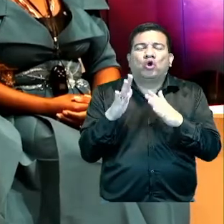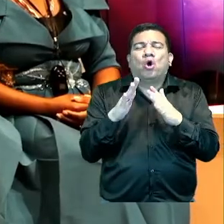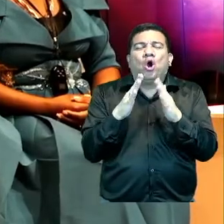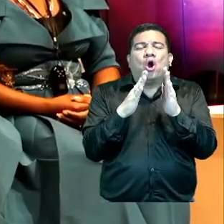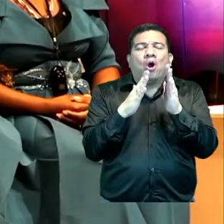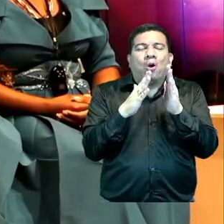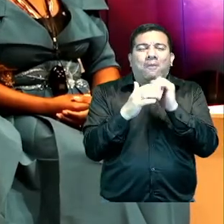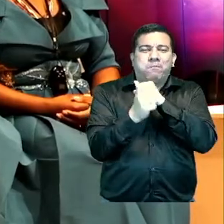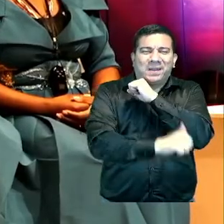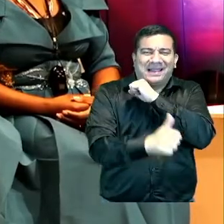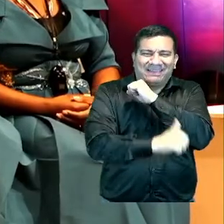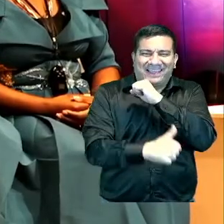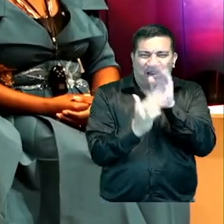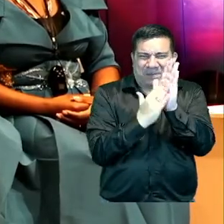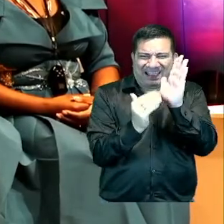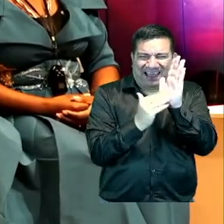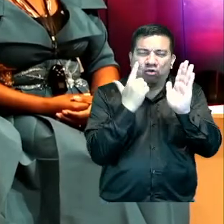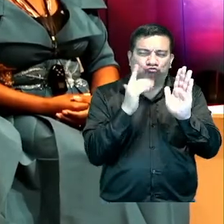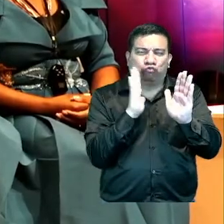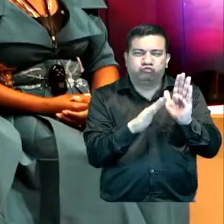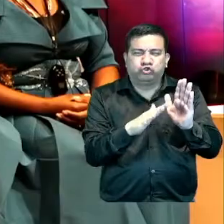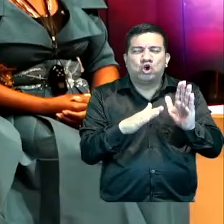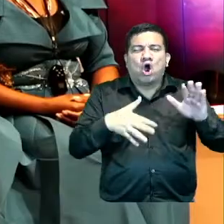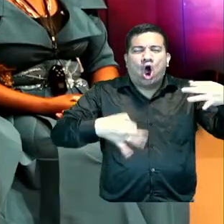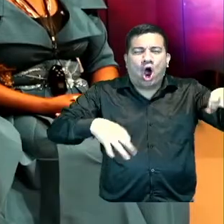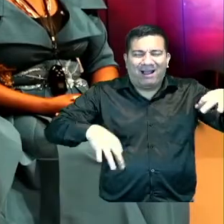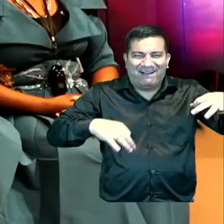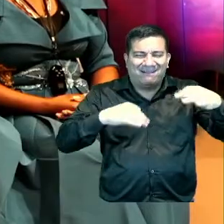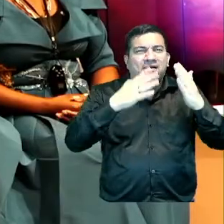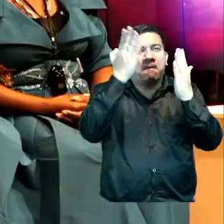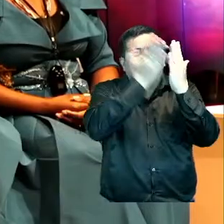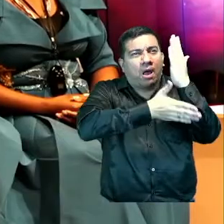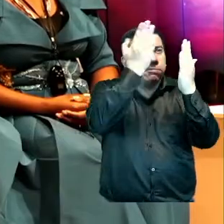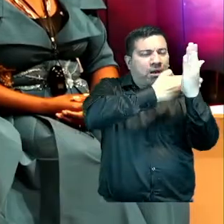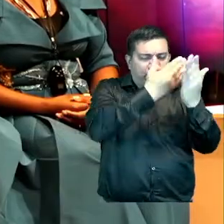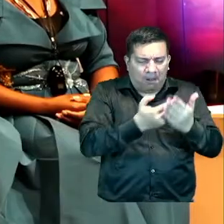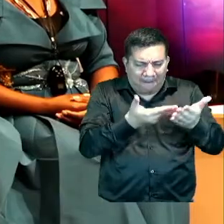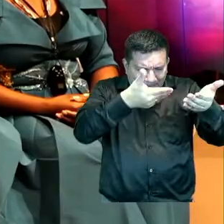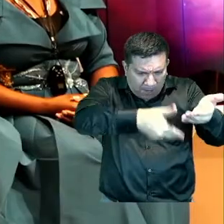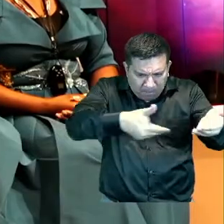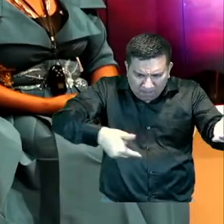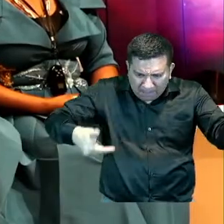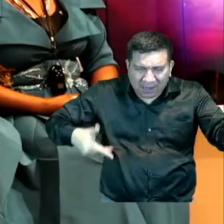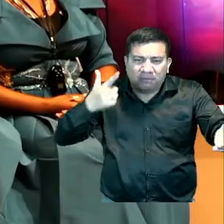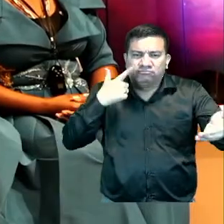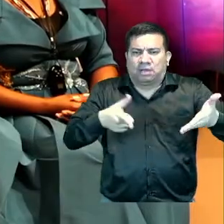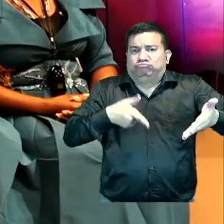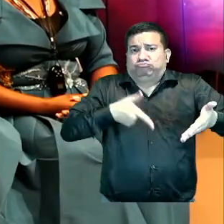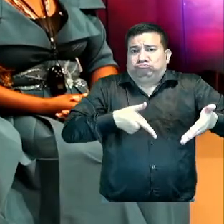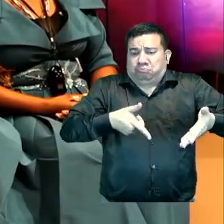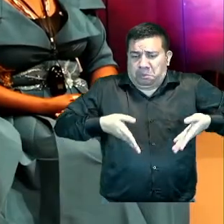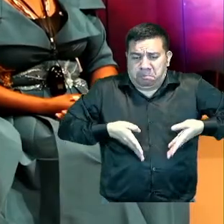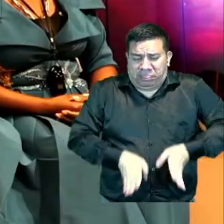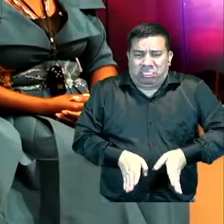some plantain leaves, in very difficult positions. But